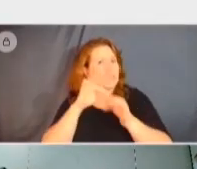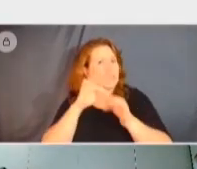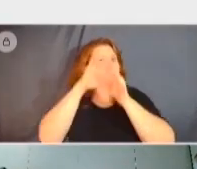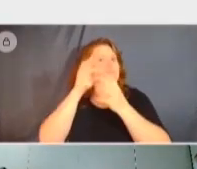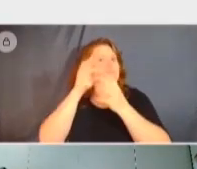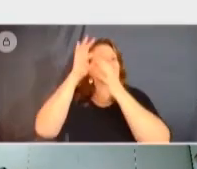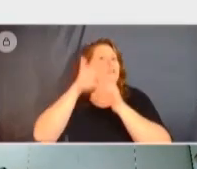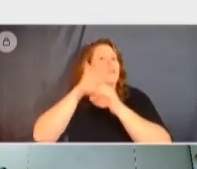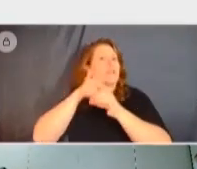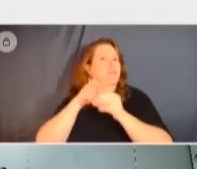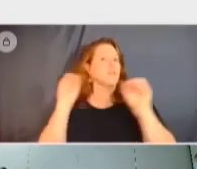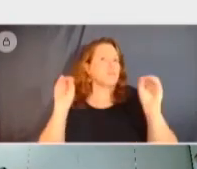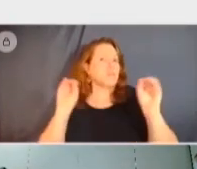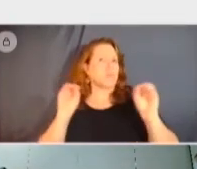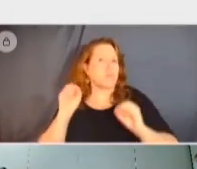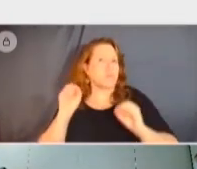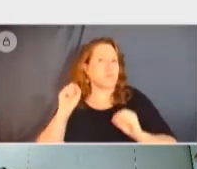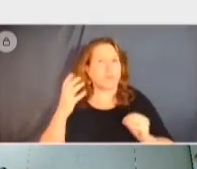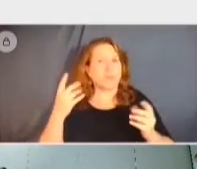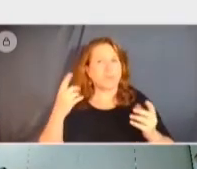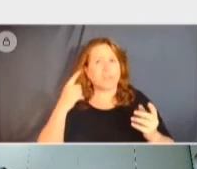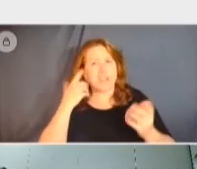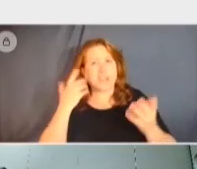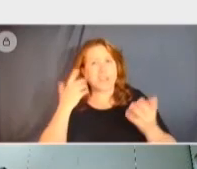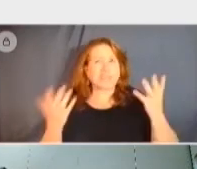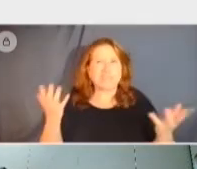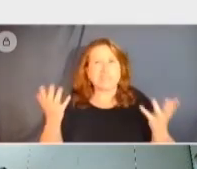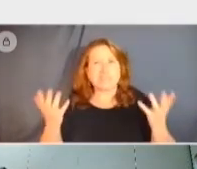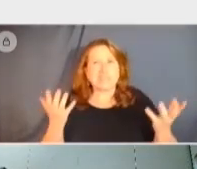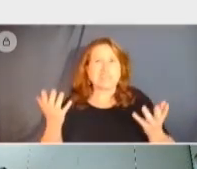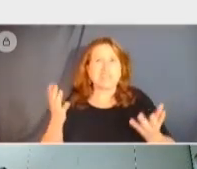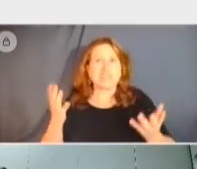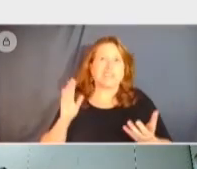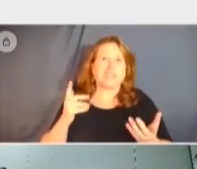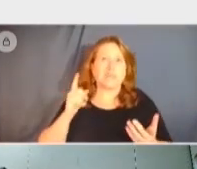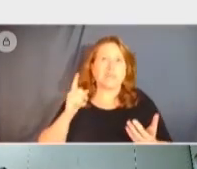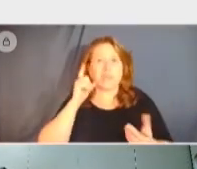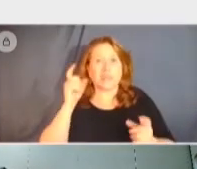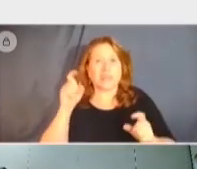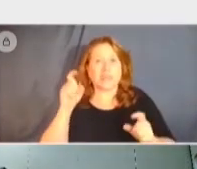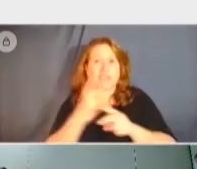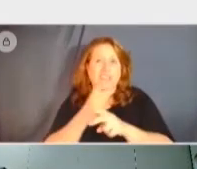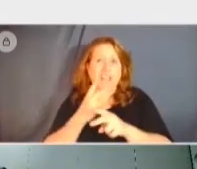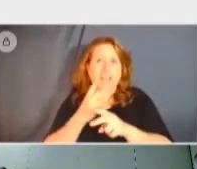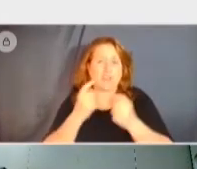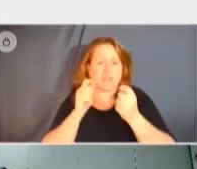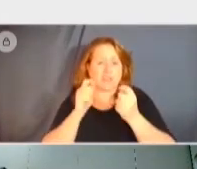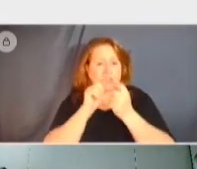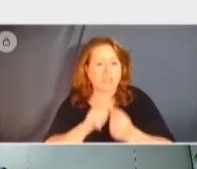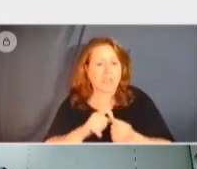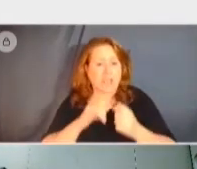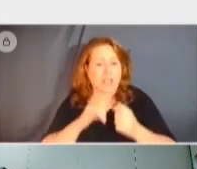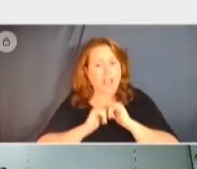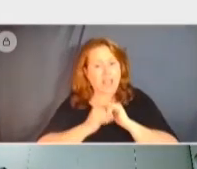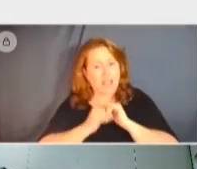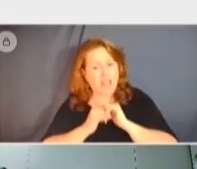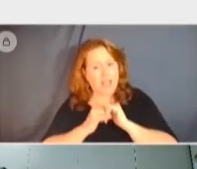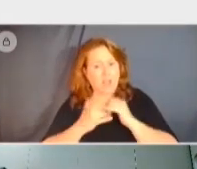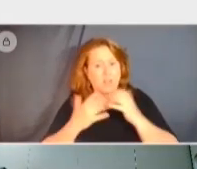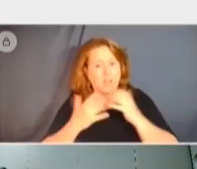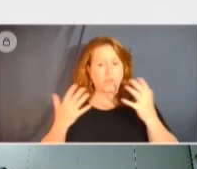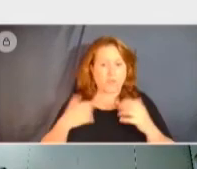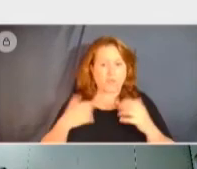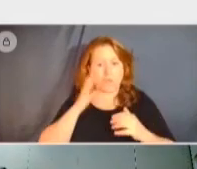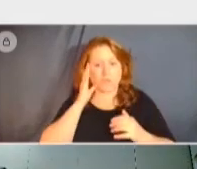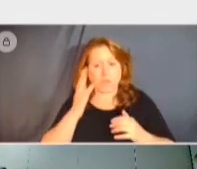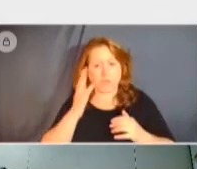that trumps us. assuming they consider it and pass it, I think that would resolve